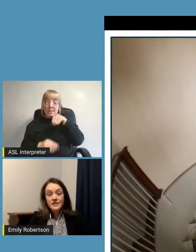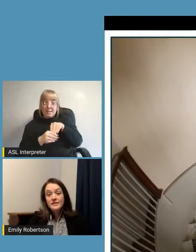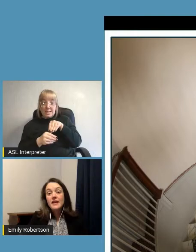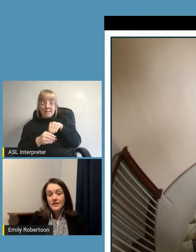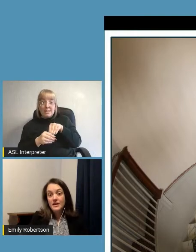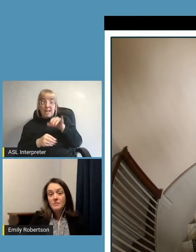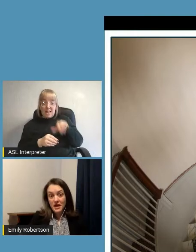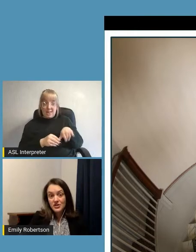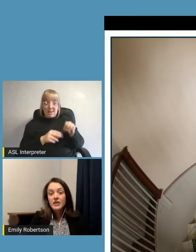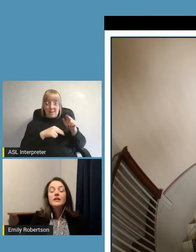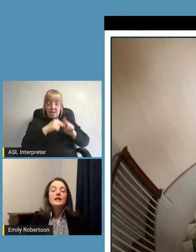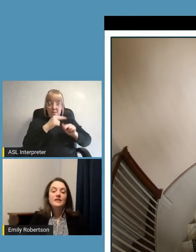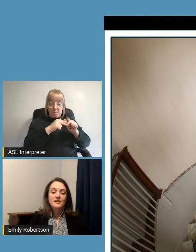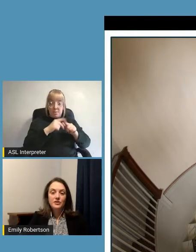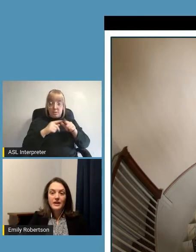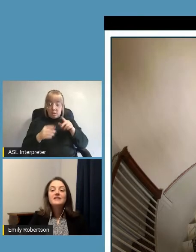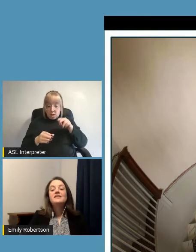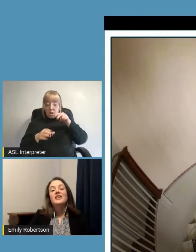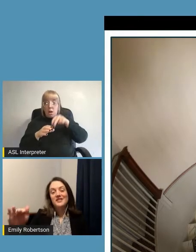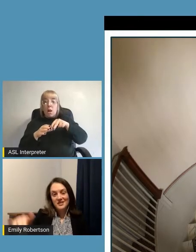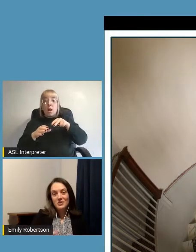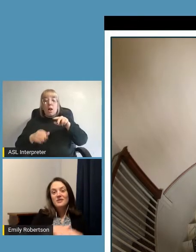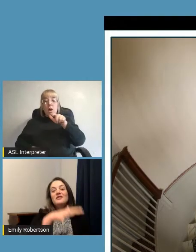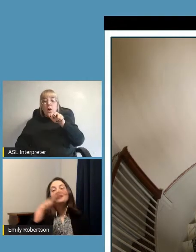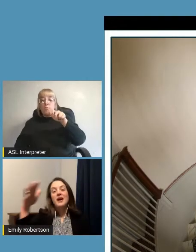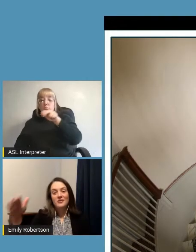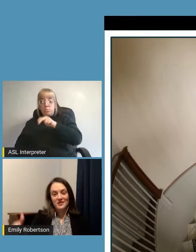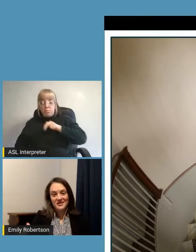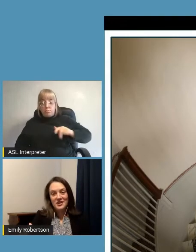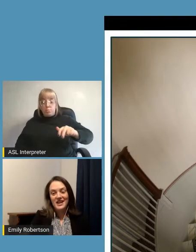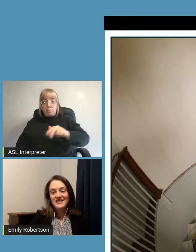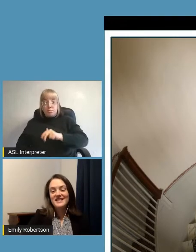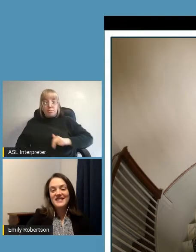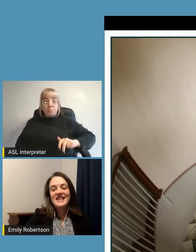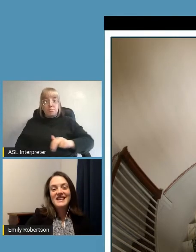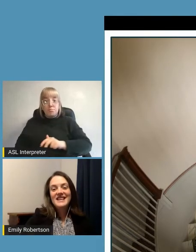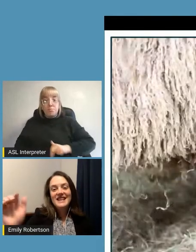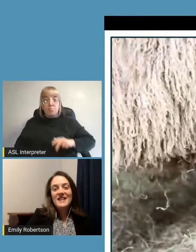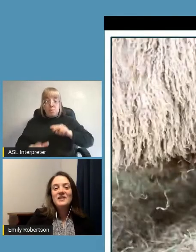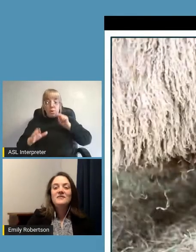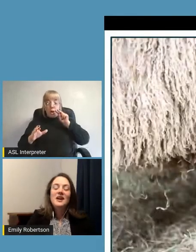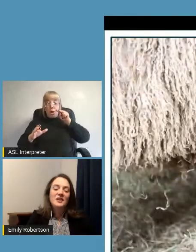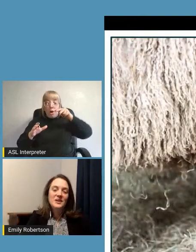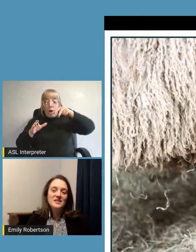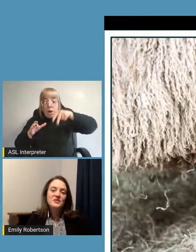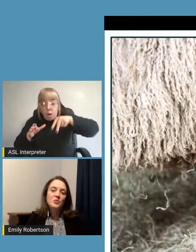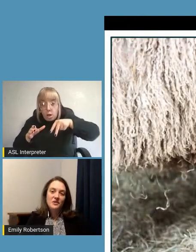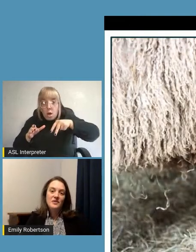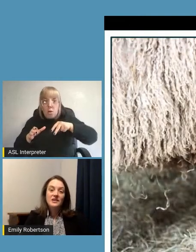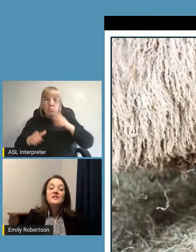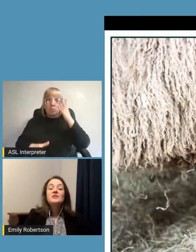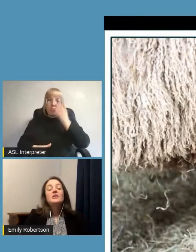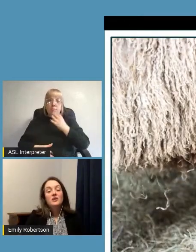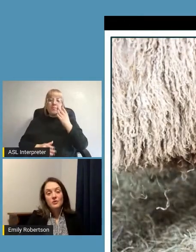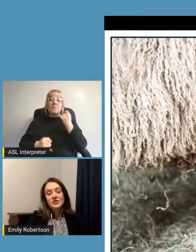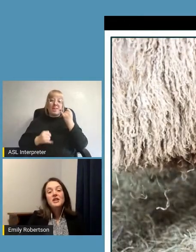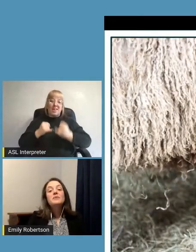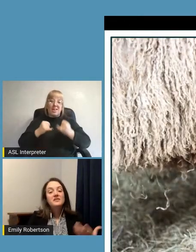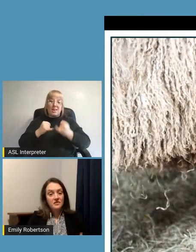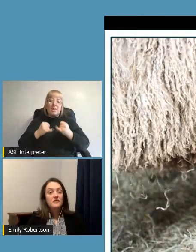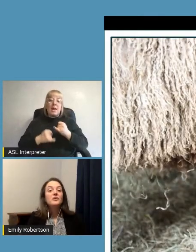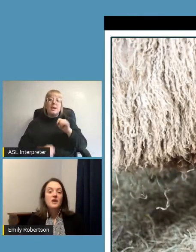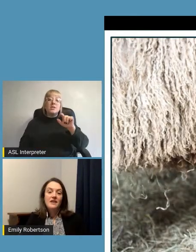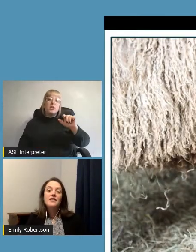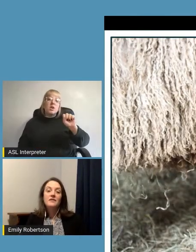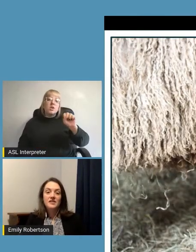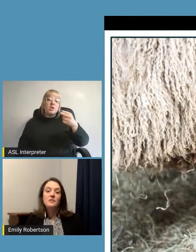of the spaces inside the mansion. It is the Great Stairs. It's a beautiful spiral staircase. And then finally, this is one of the Leicester Longwool sheep.